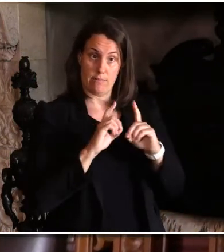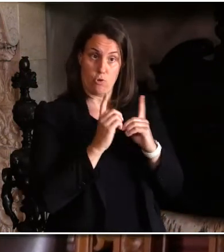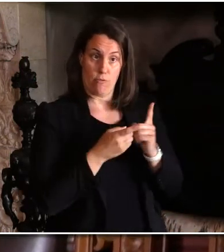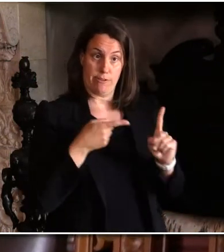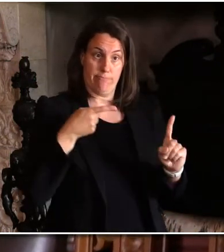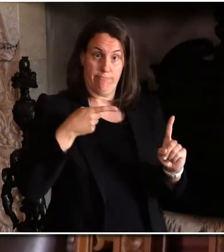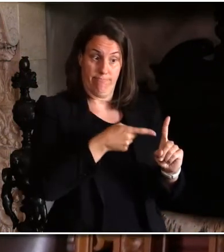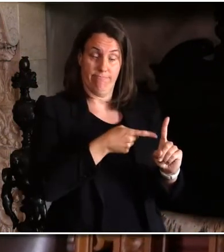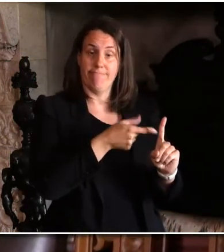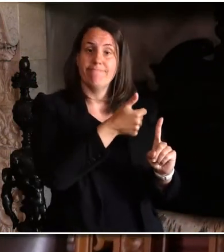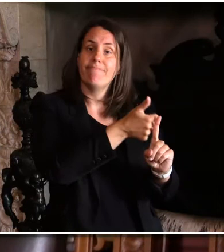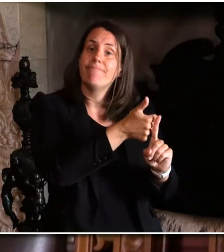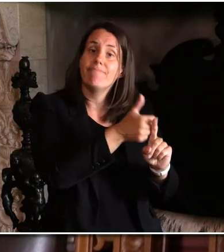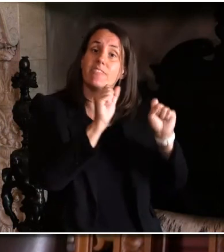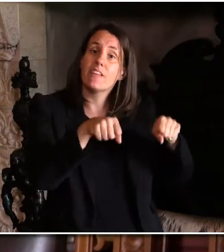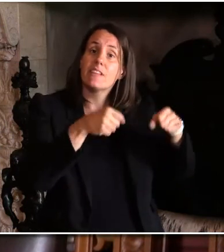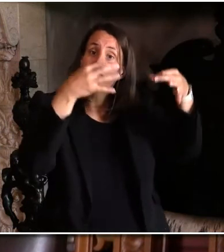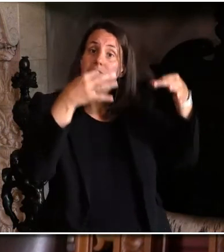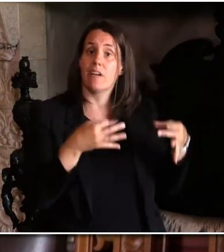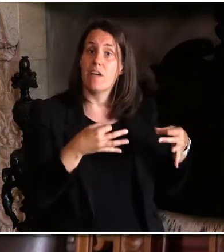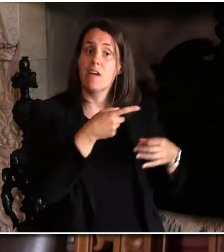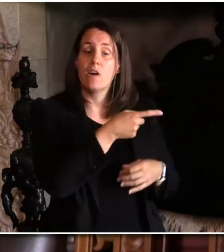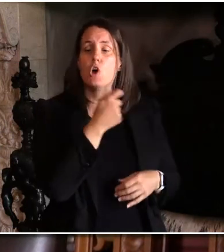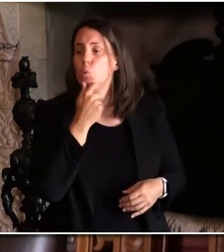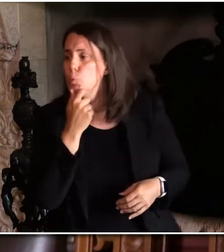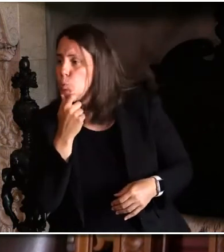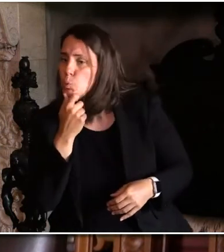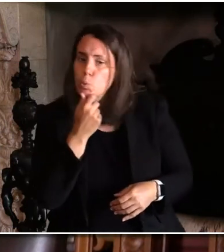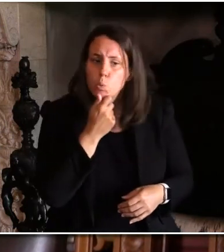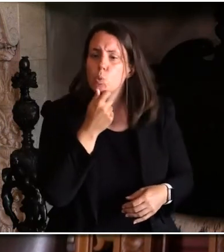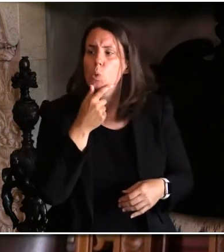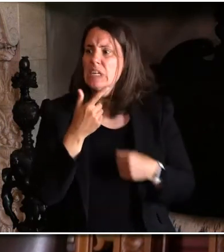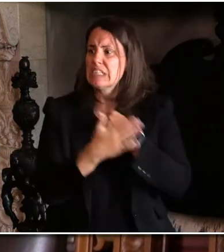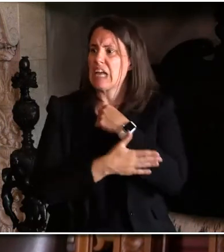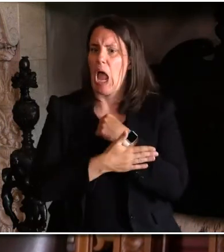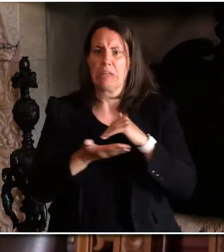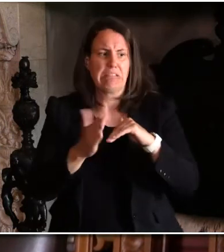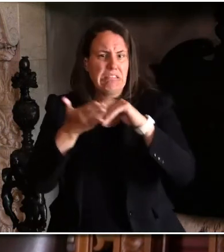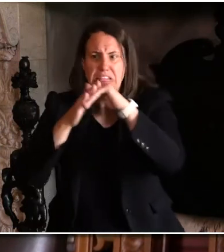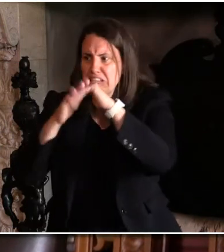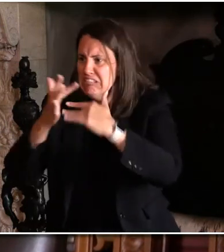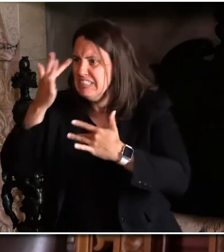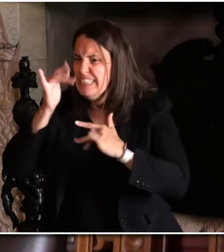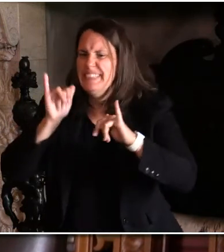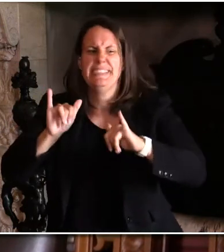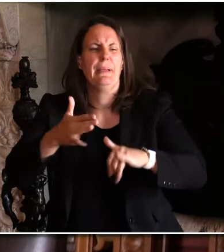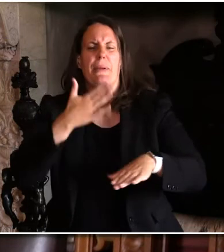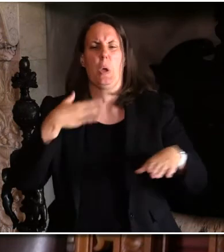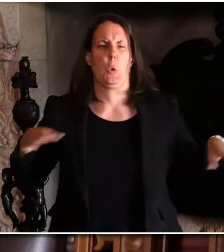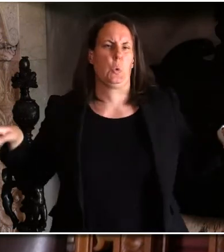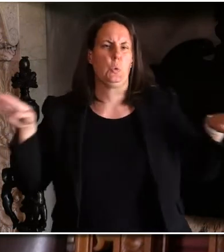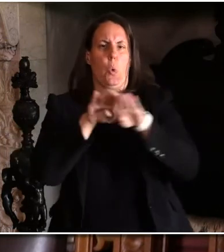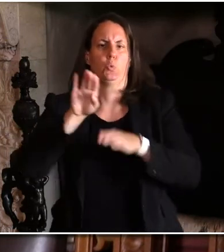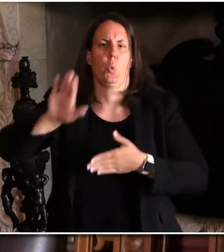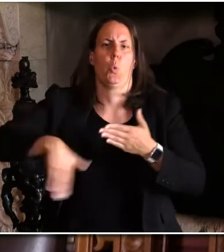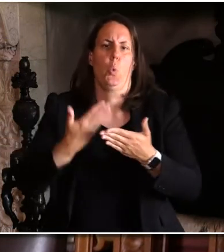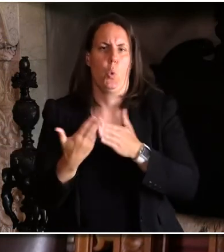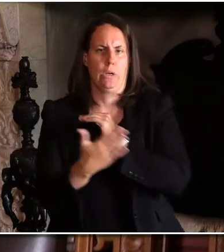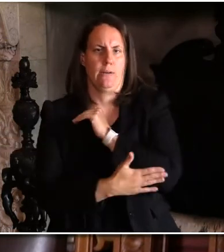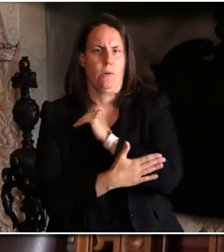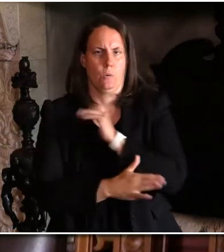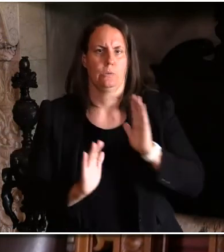left untouched by the Wisconsin Supreme Court's decision. As you know, last month,